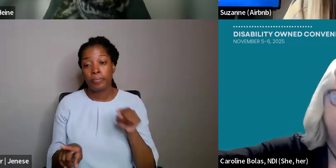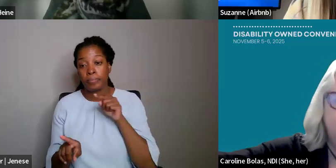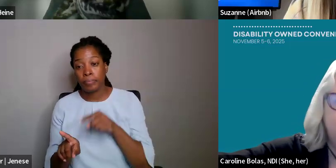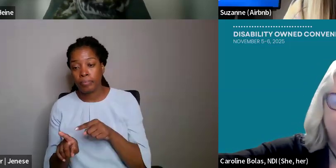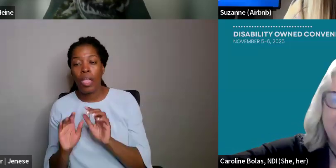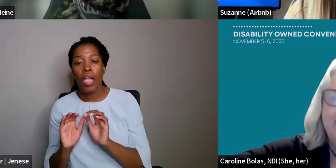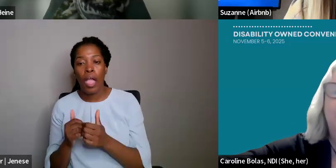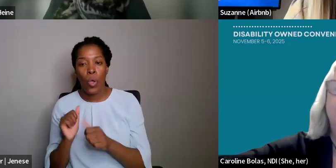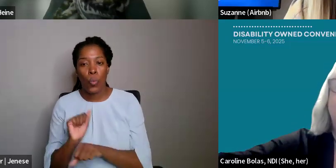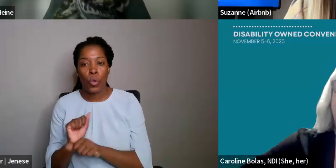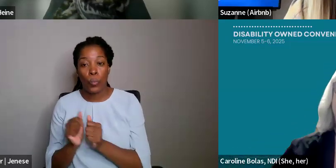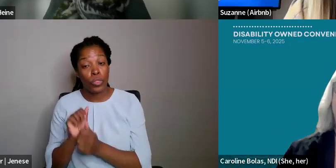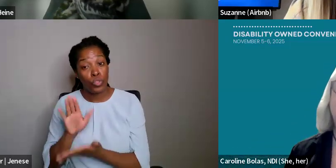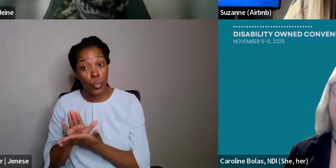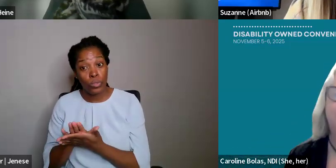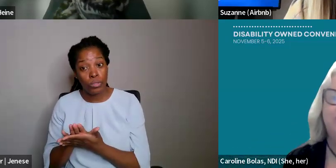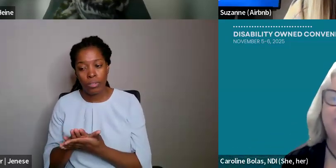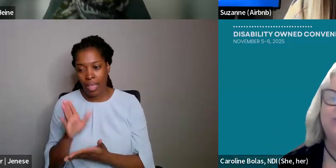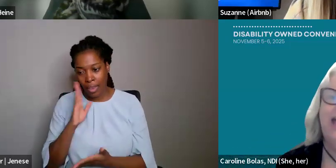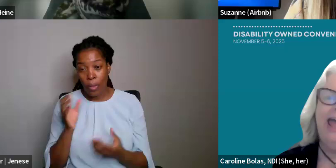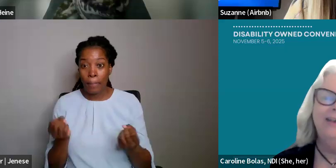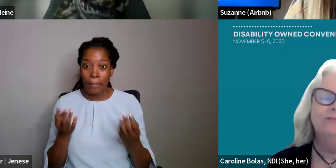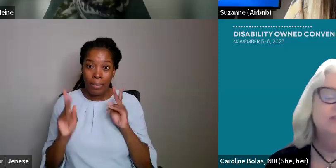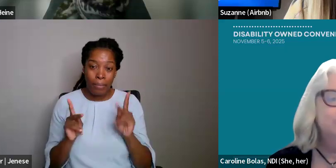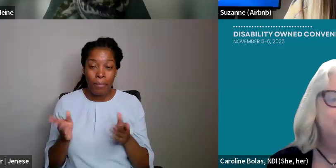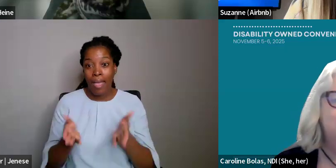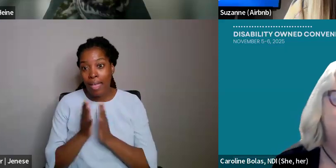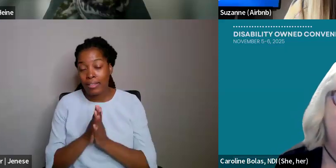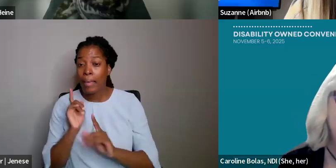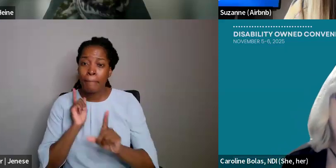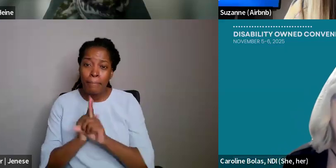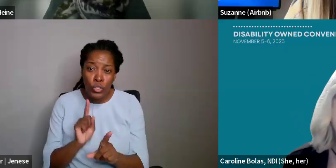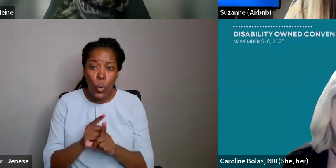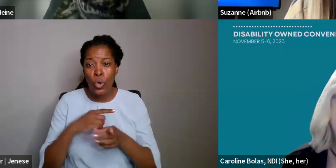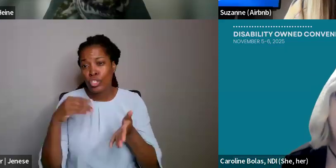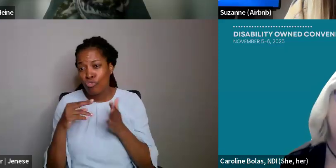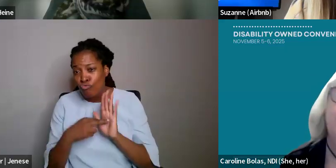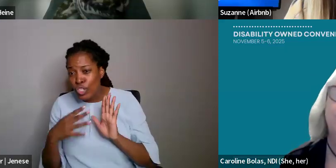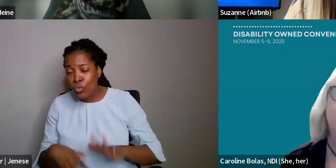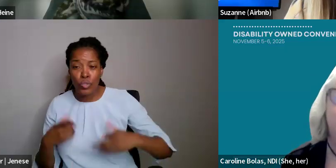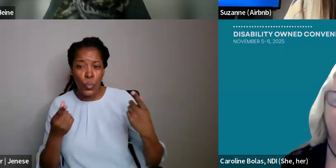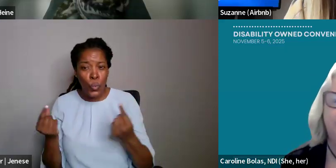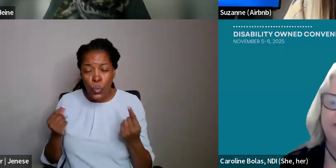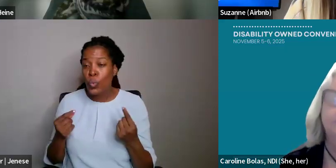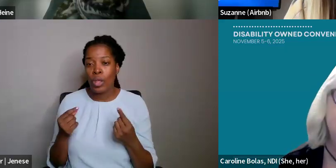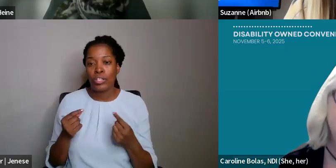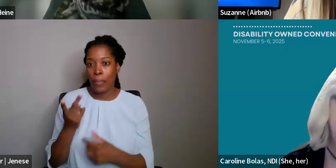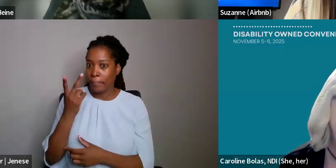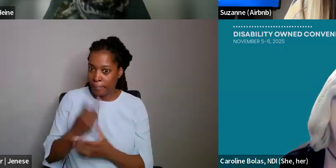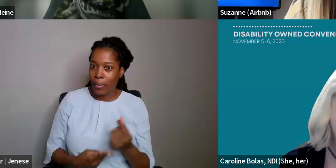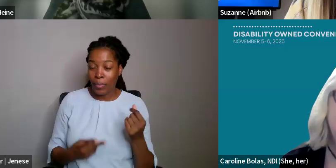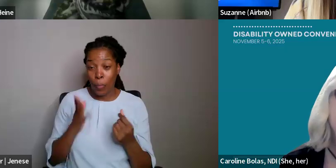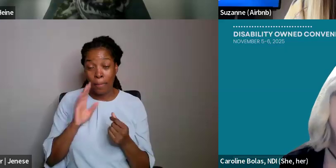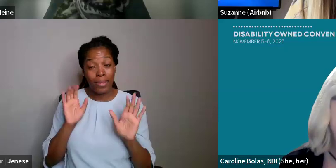to work with SCORE. And I know a lot of you have been asking about mentors and resources throughout the 2 days here. So that both of those are going to be